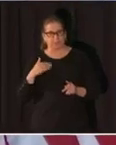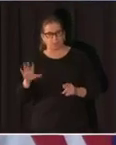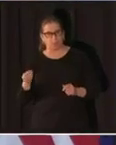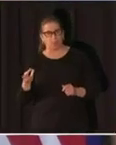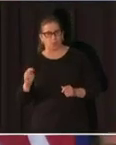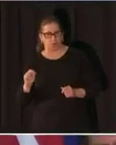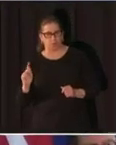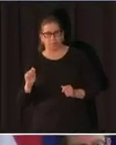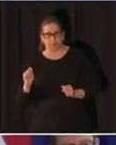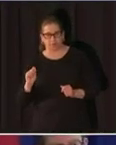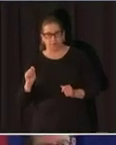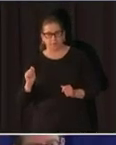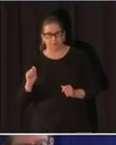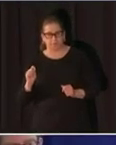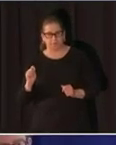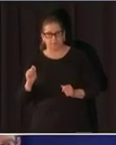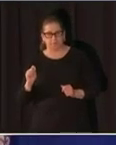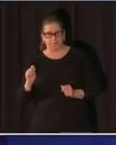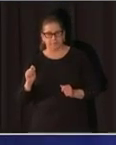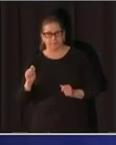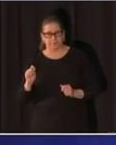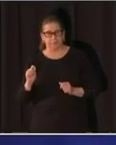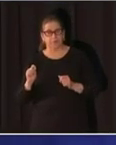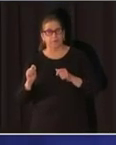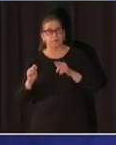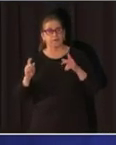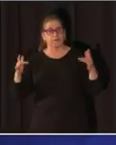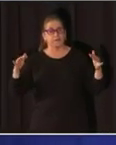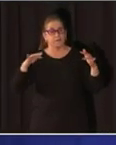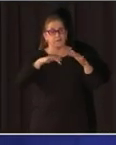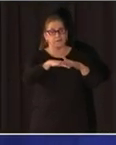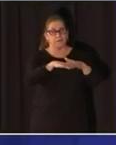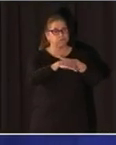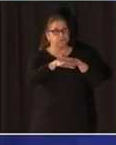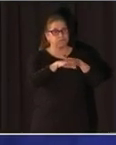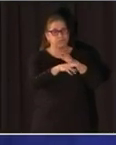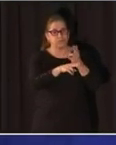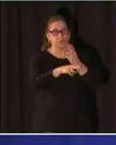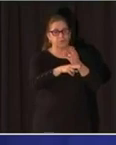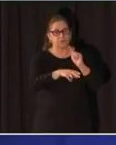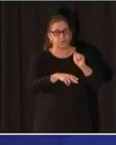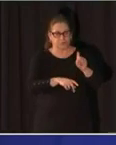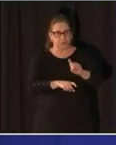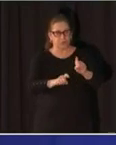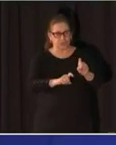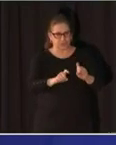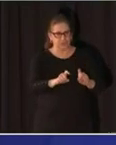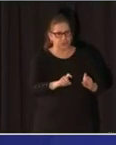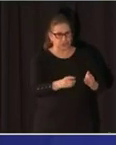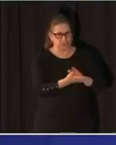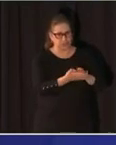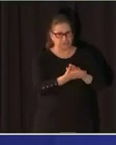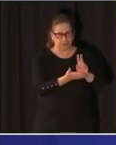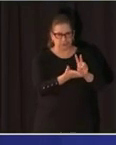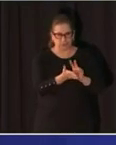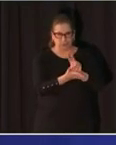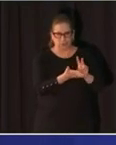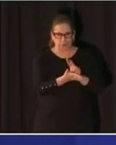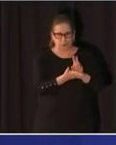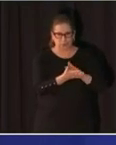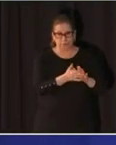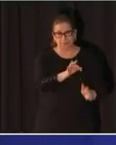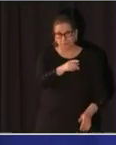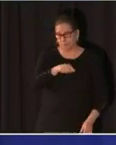hours. Those things that are in the cell are disinfected when the individuals in the cell have a chance to leave the